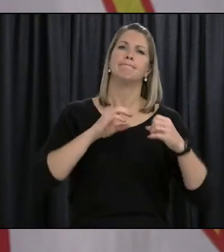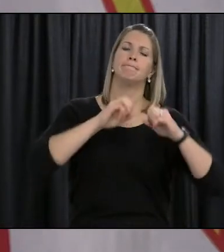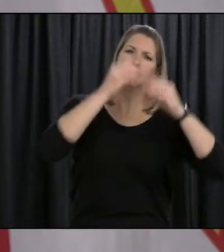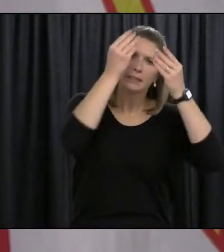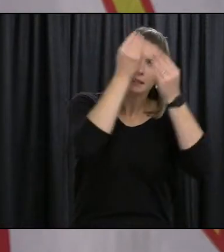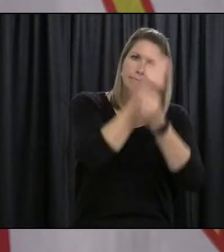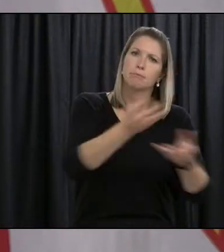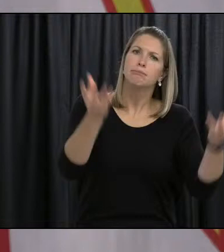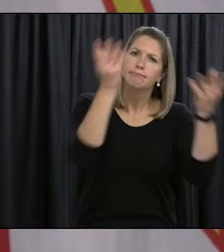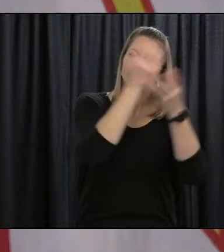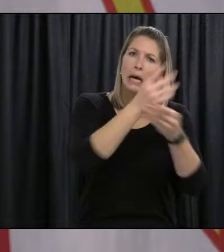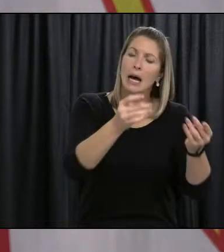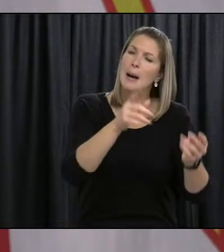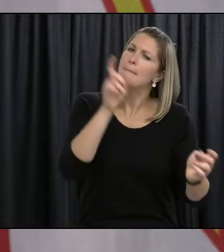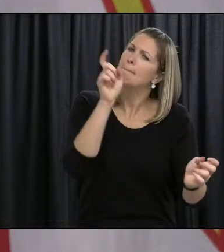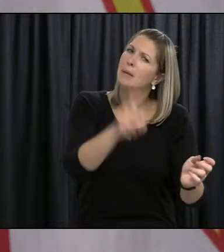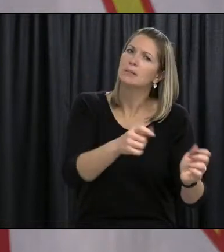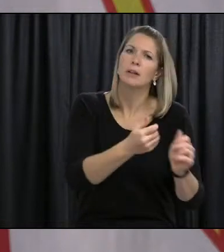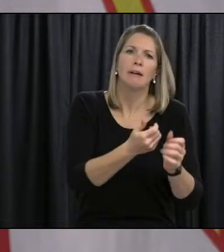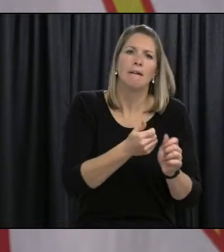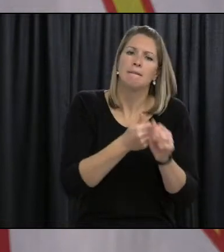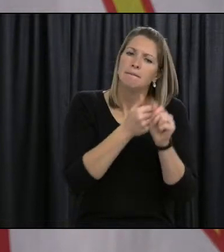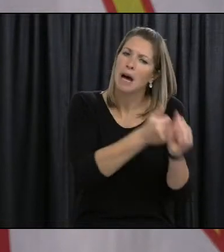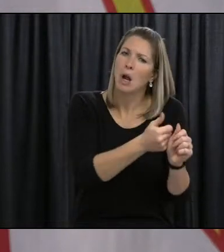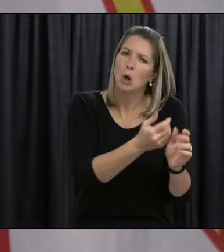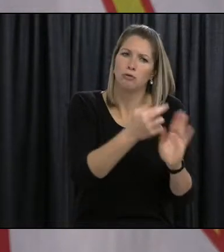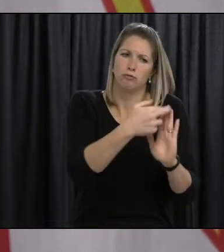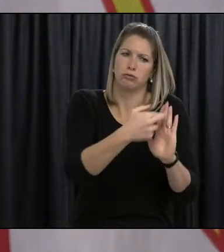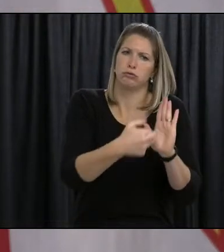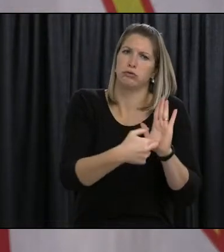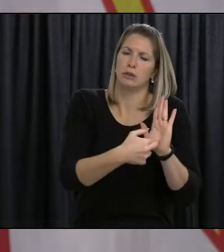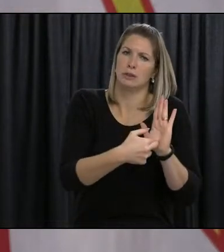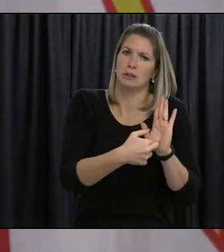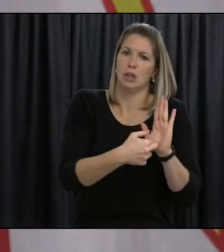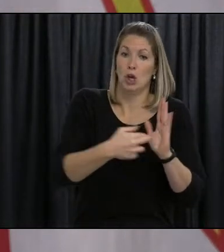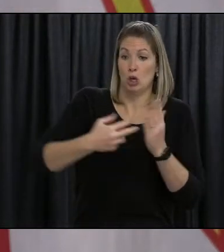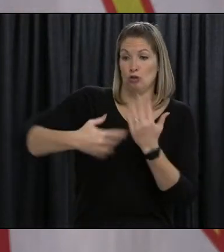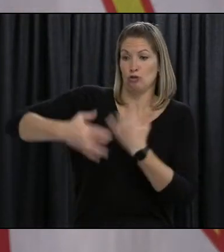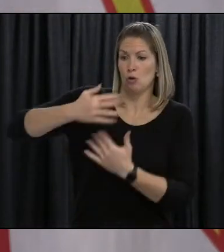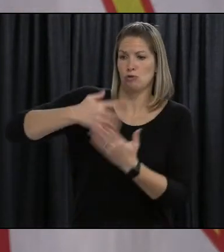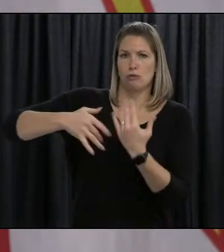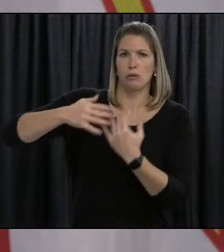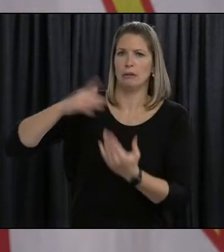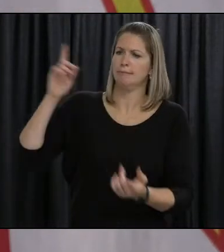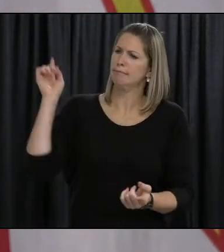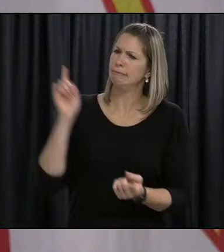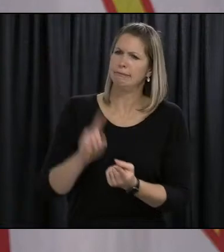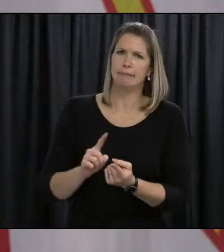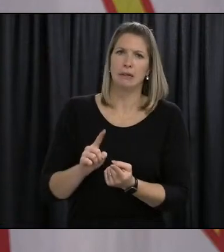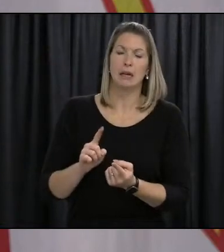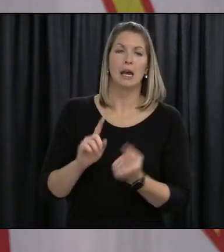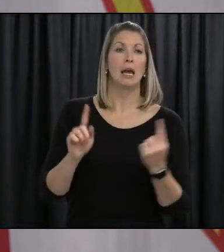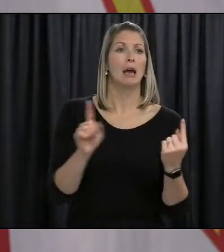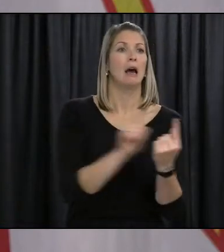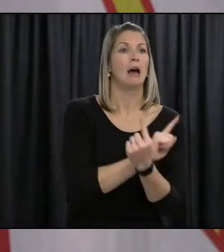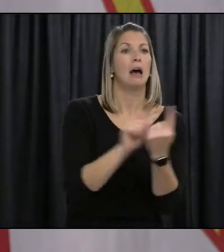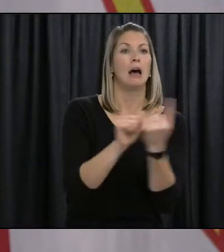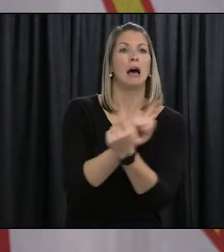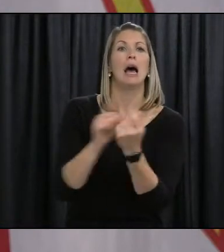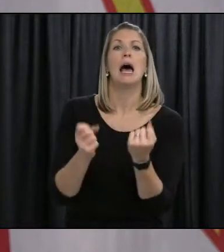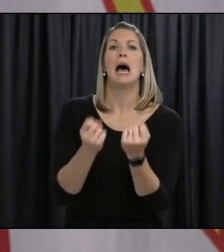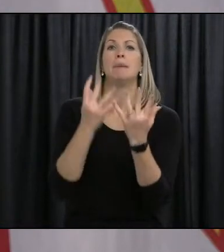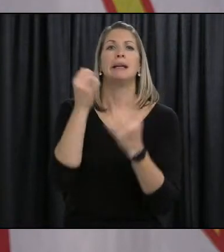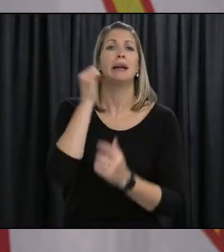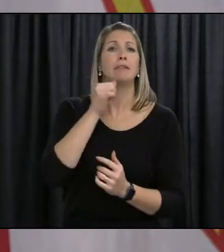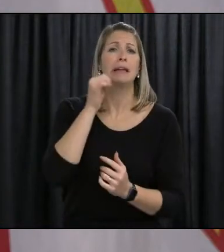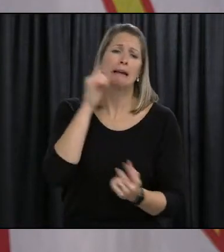measures and following that guidance about gatherings and decreasing the number of contacts that you have in the run of a